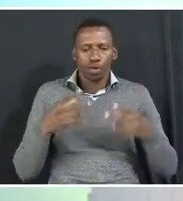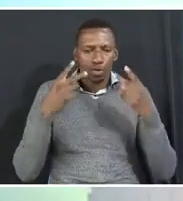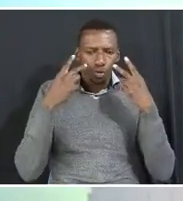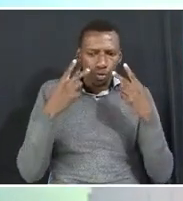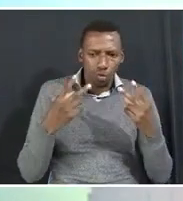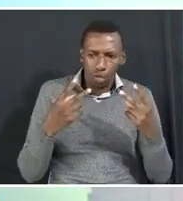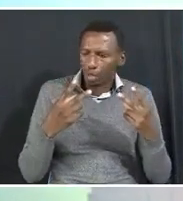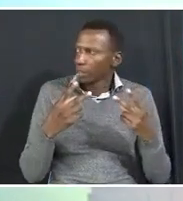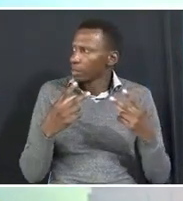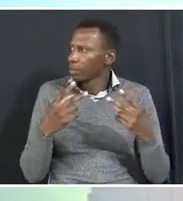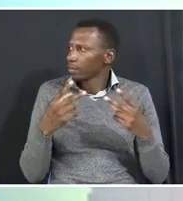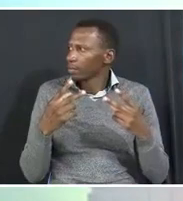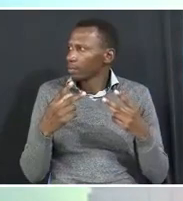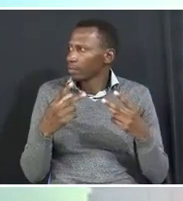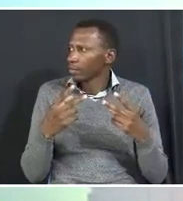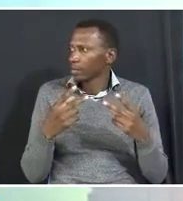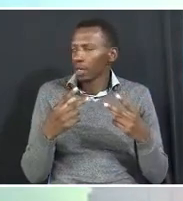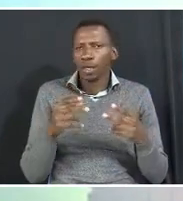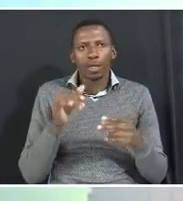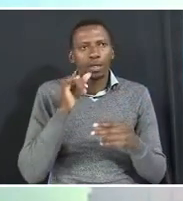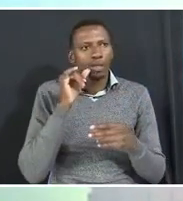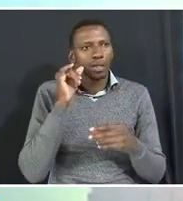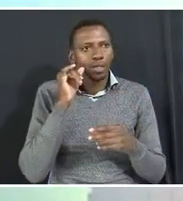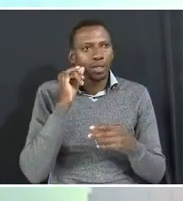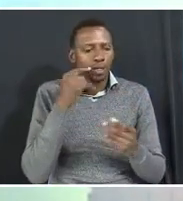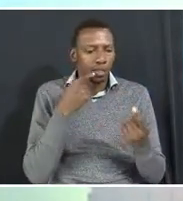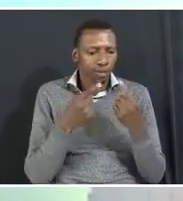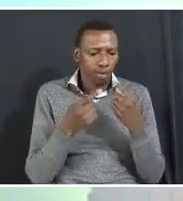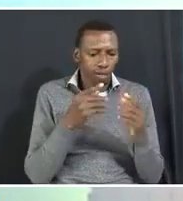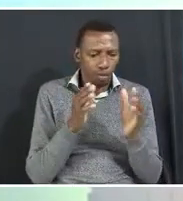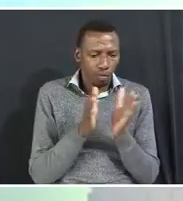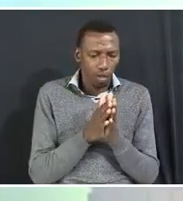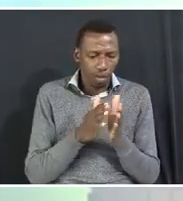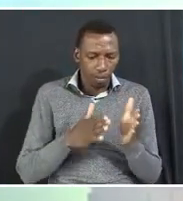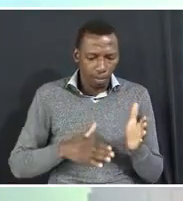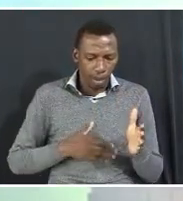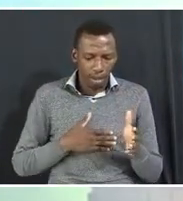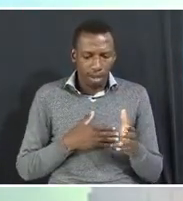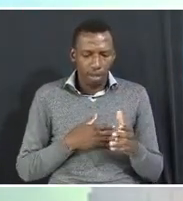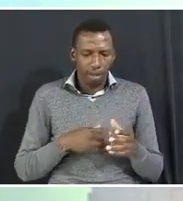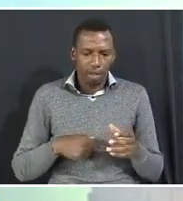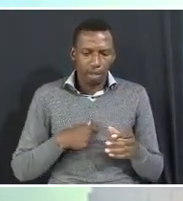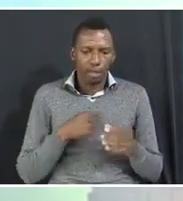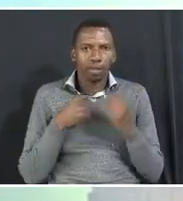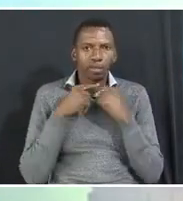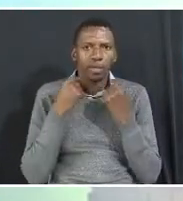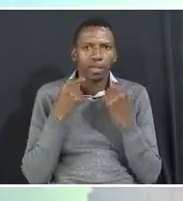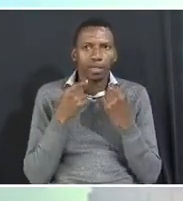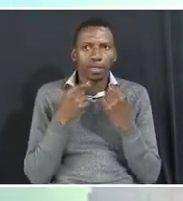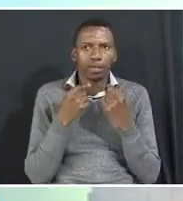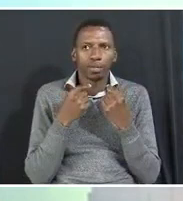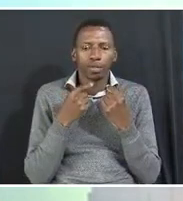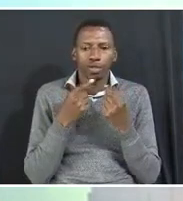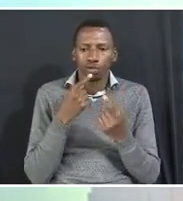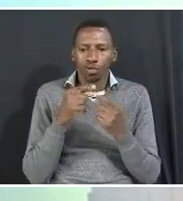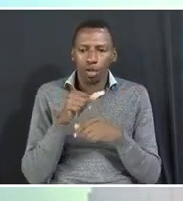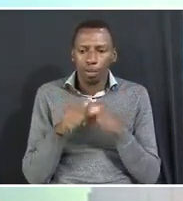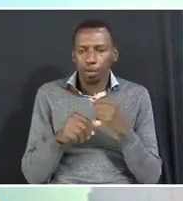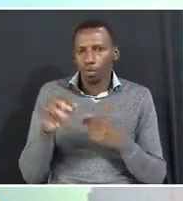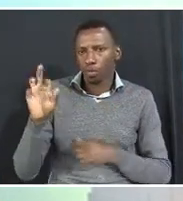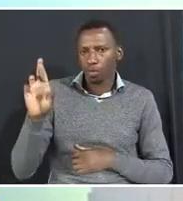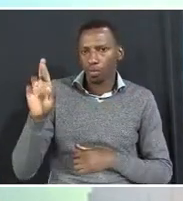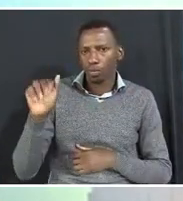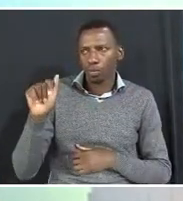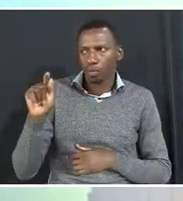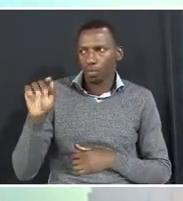rate. Yesterday, speaking with my guest pastor, we were just driving and you were saying about the rates which have not been